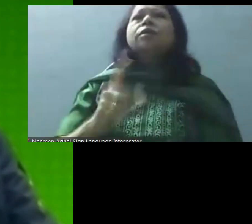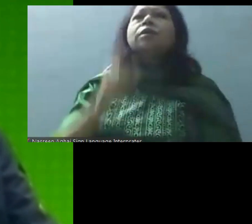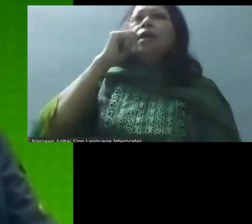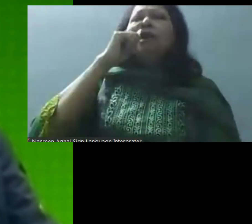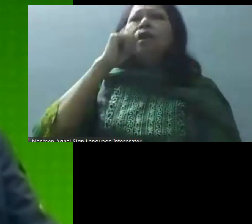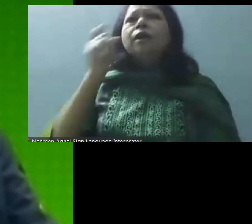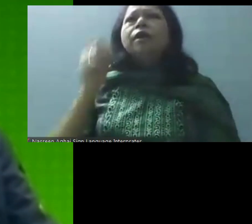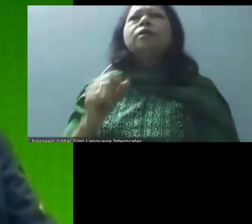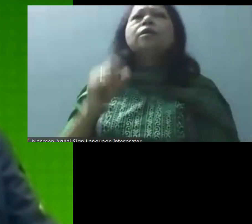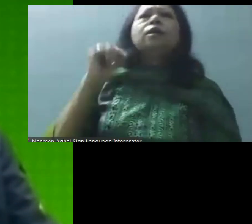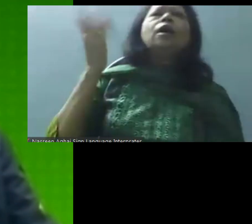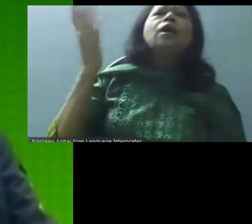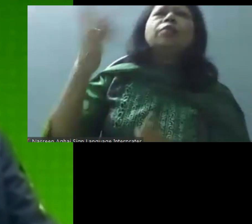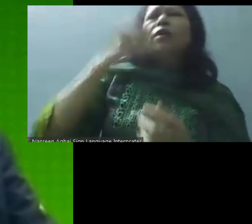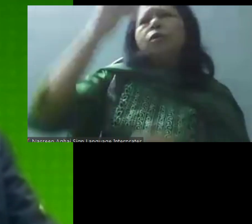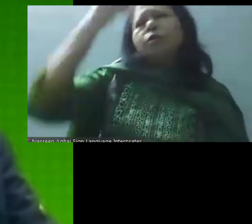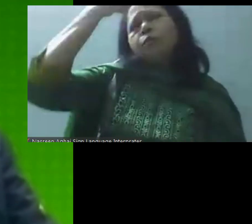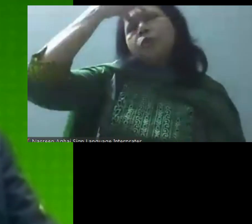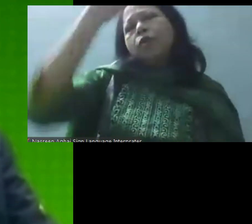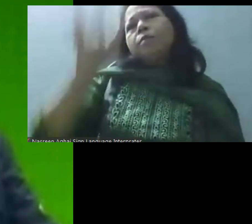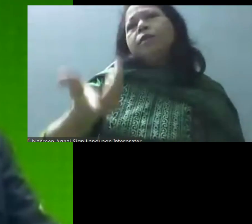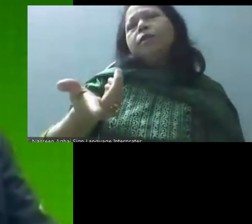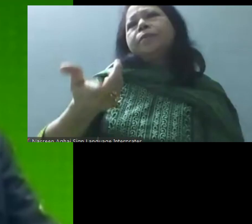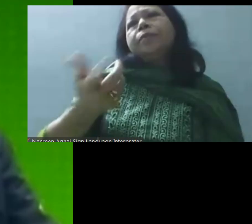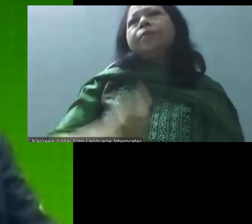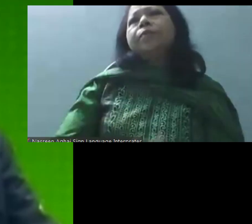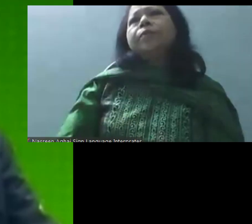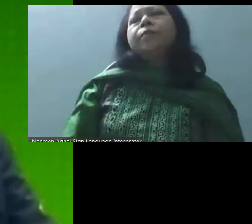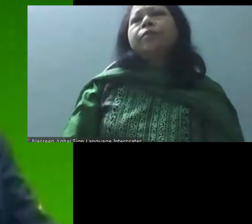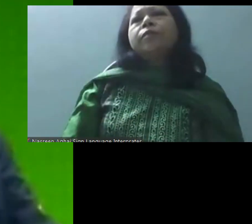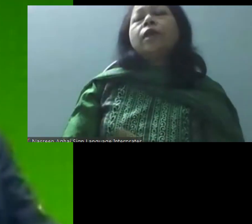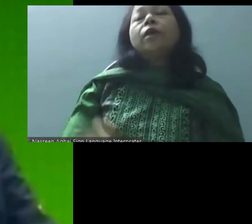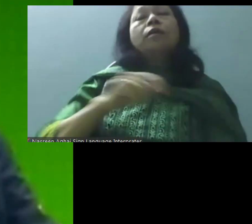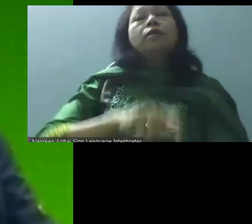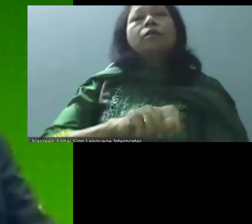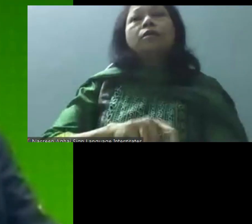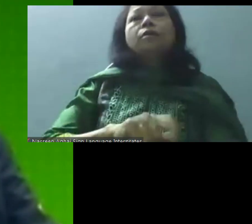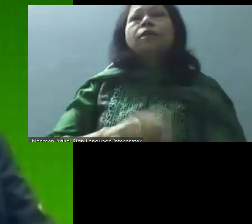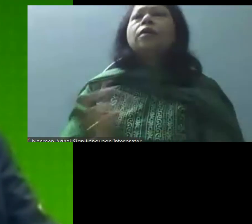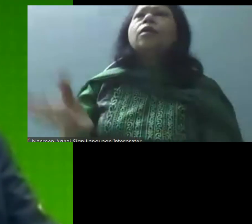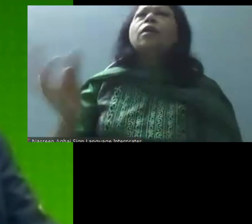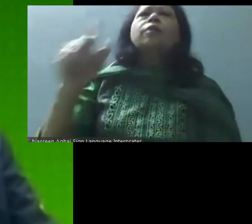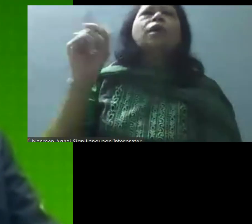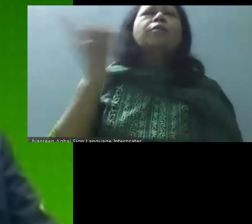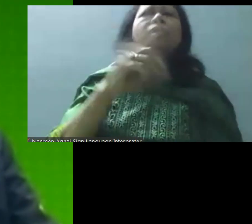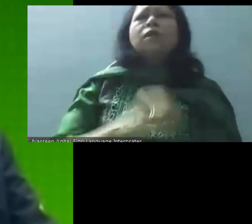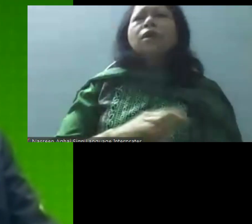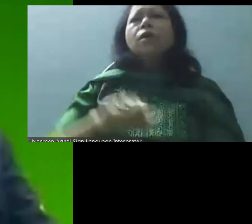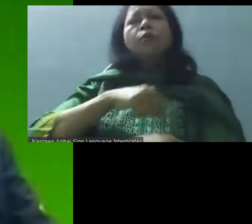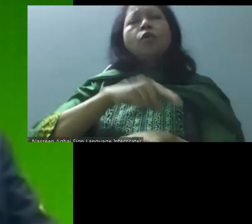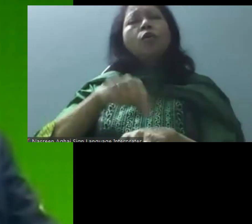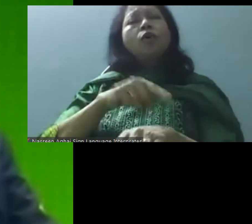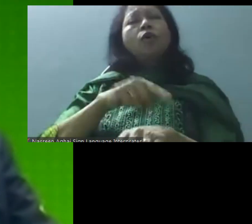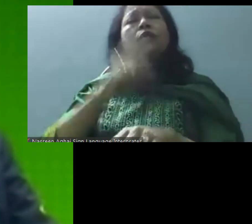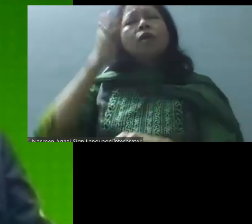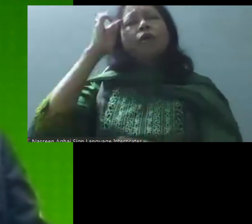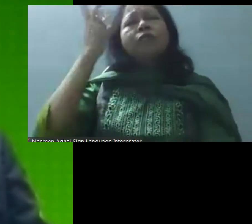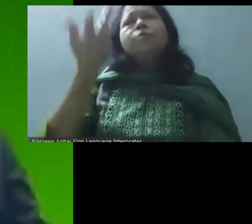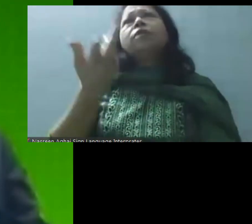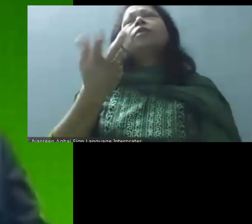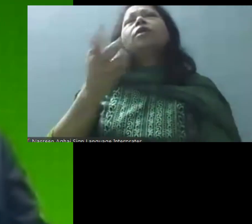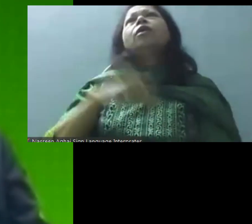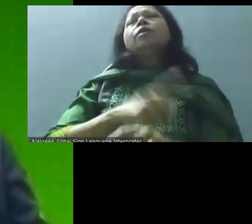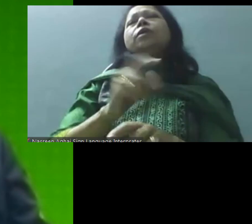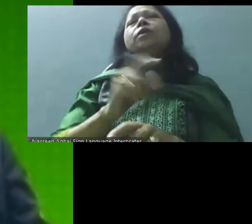it very difficult actually to have time on certain designated hours, because as it happens in